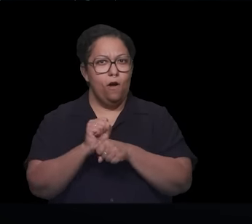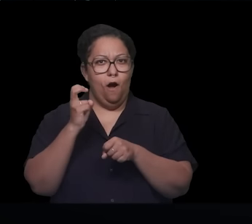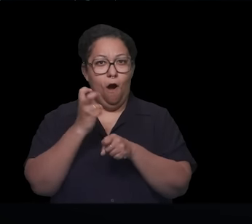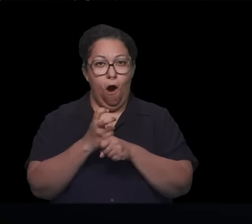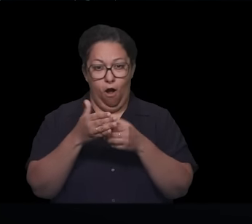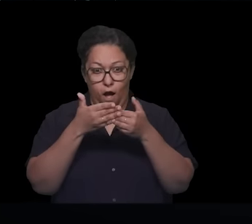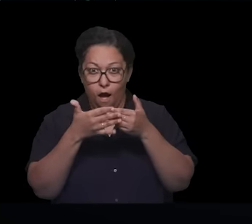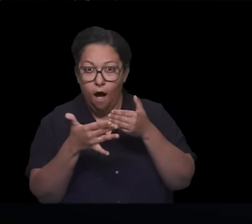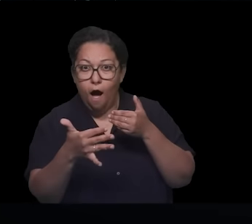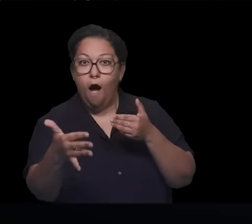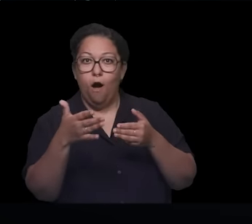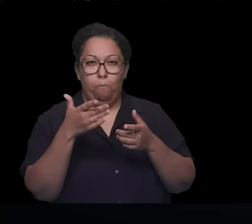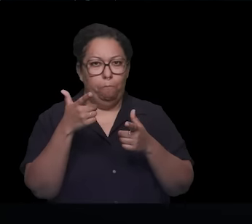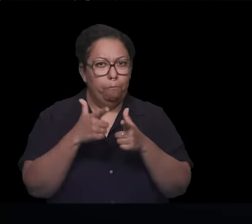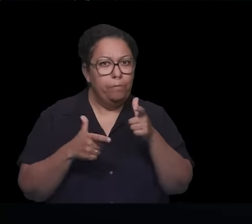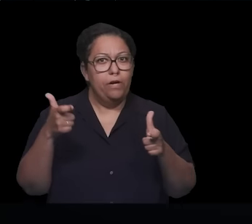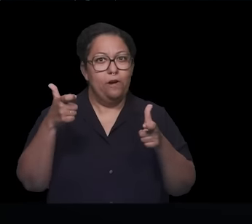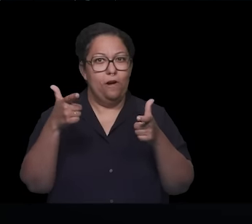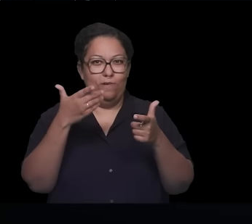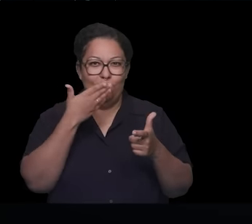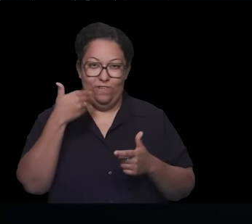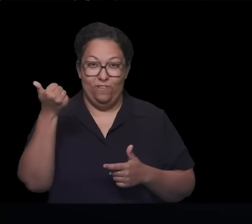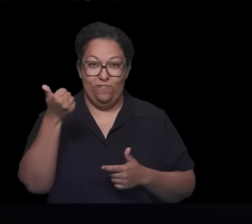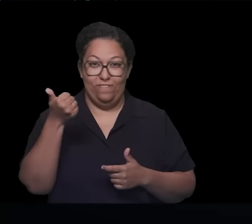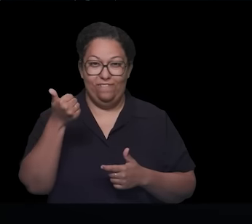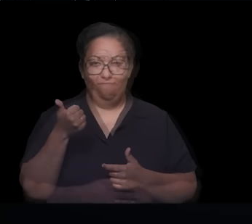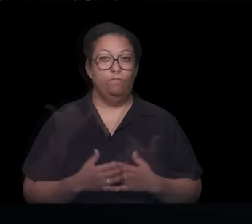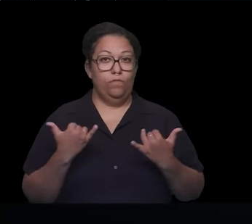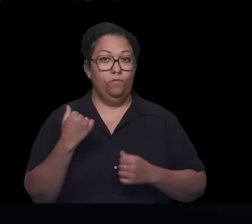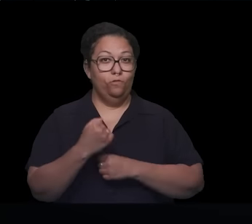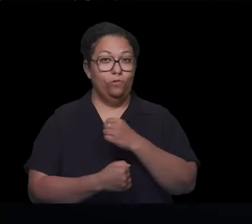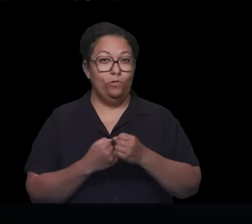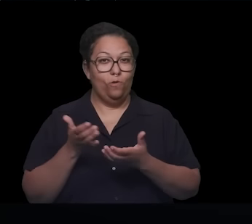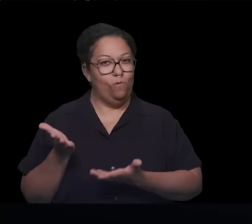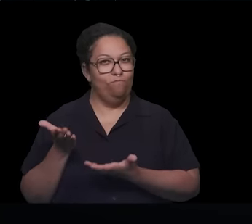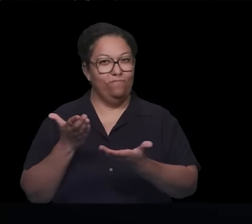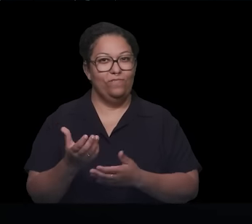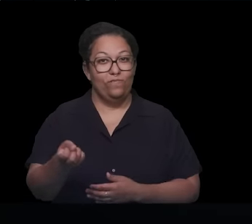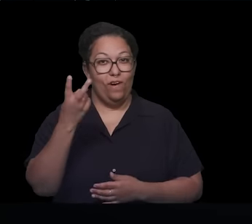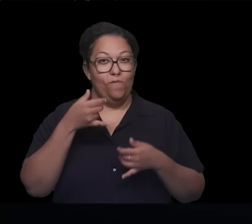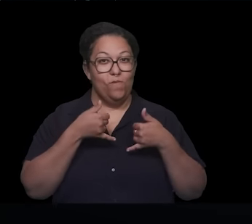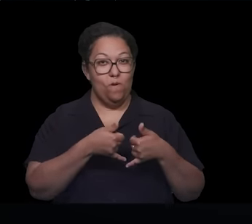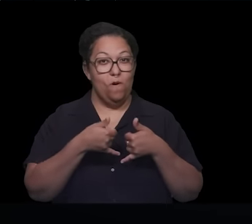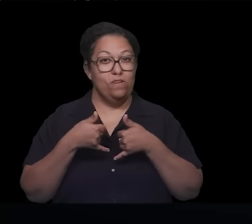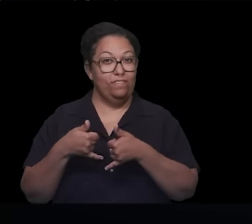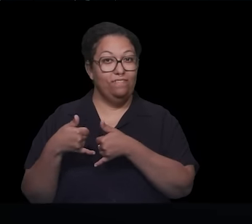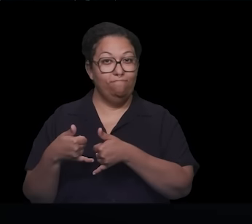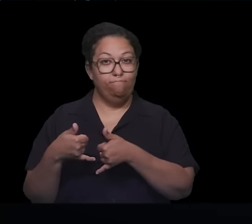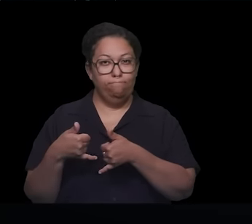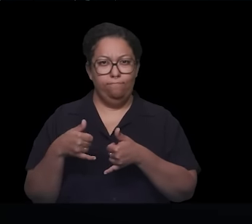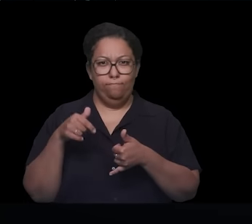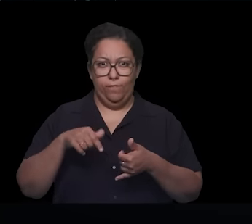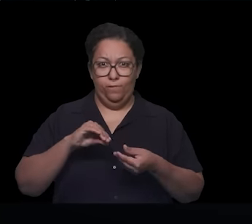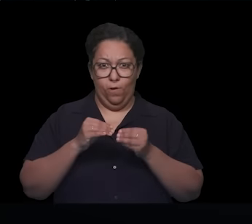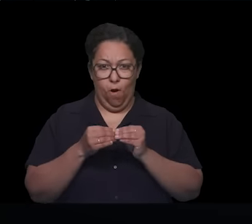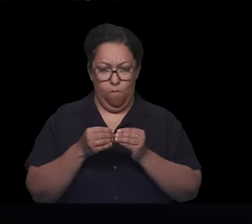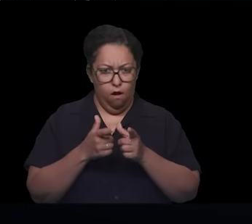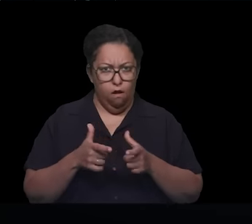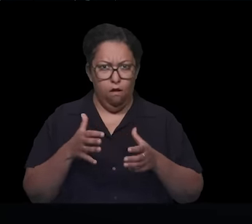make all the ones that followed bigger and better. This year, we'll be presenting 12 awards. What makes